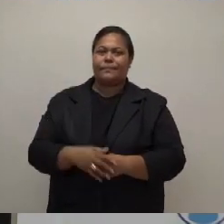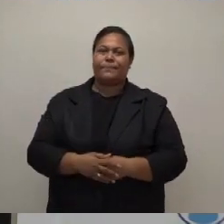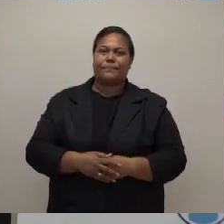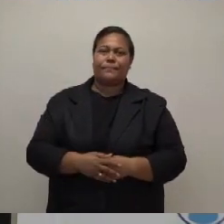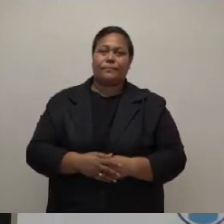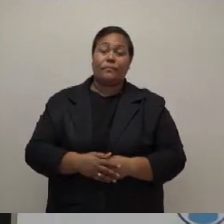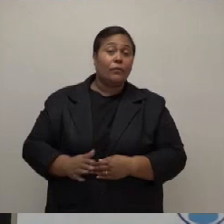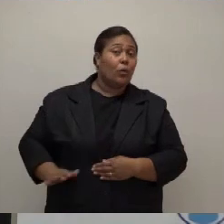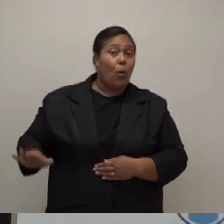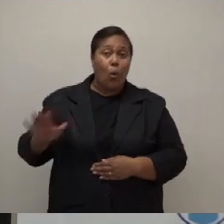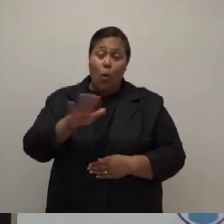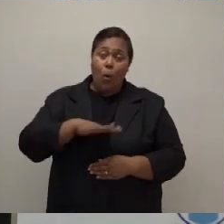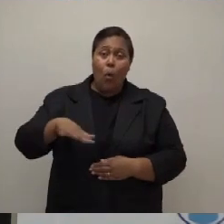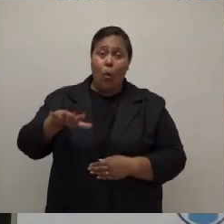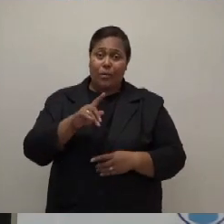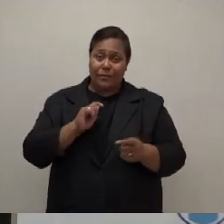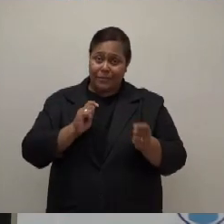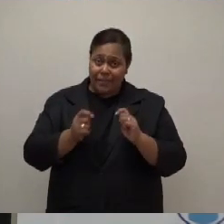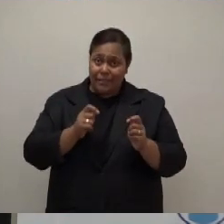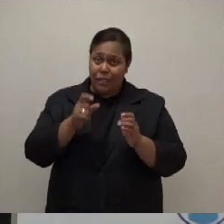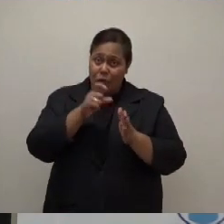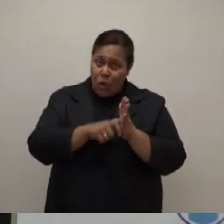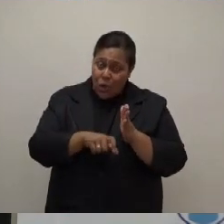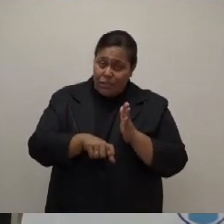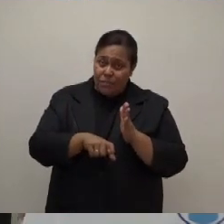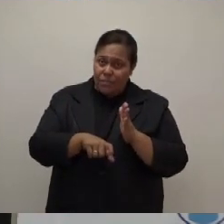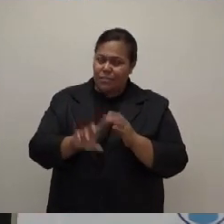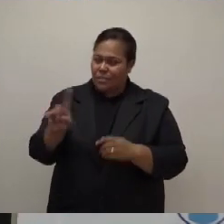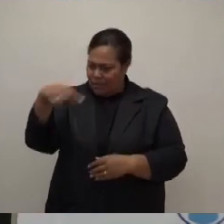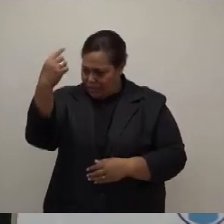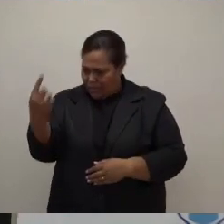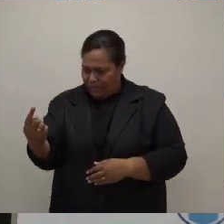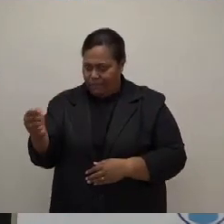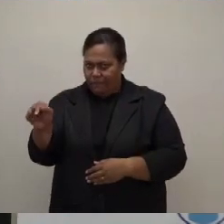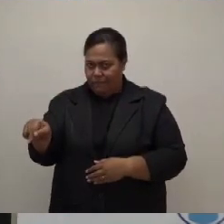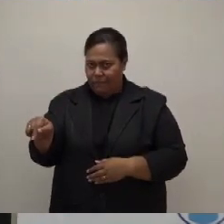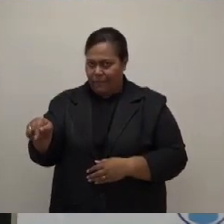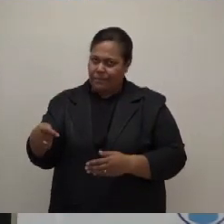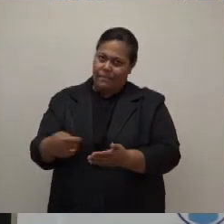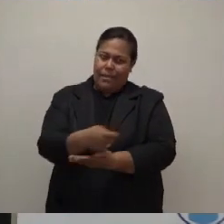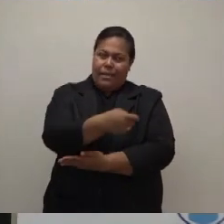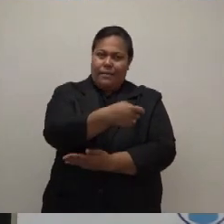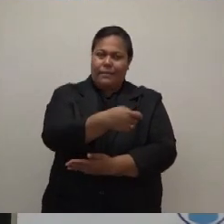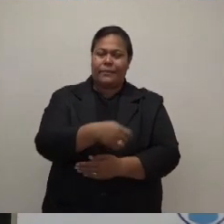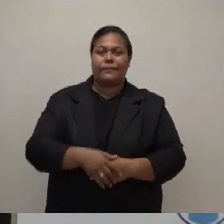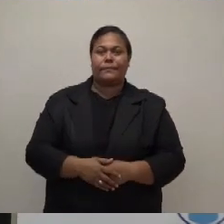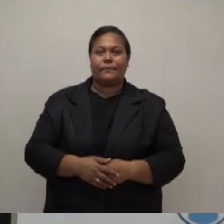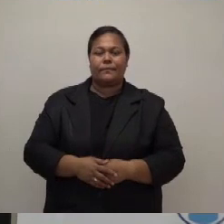Absolutely all quarantine and testing costs will be borne by the production company.